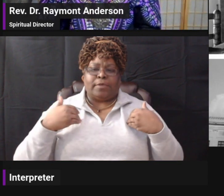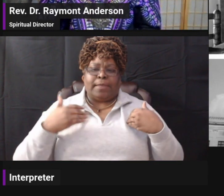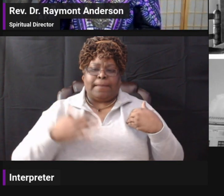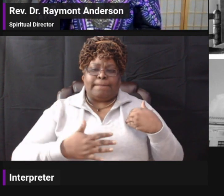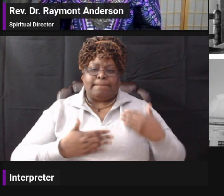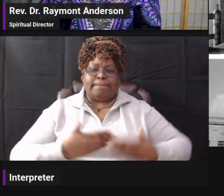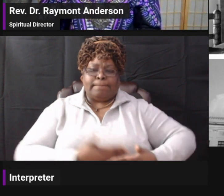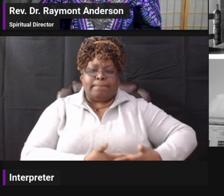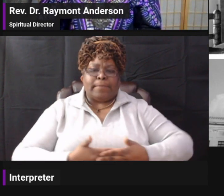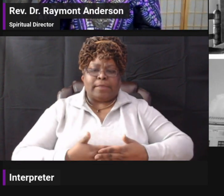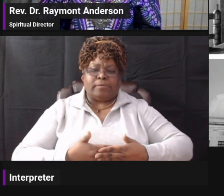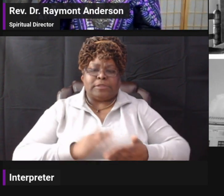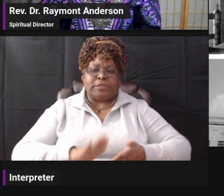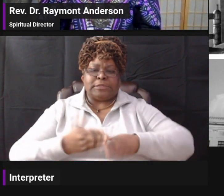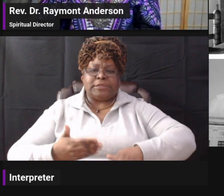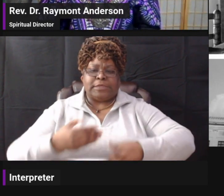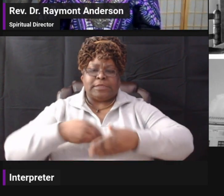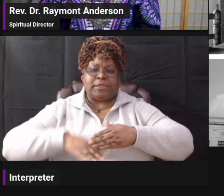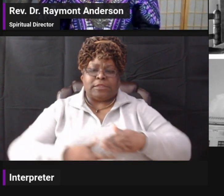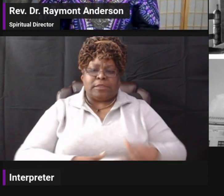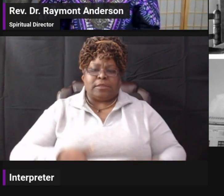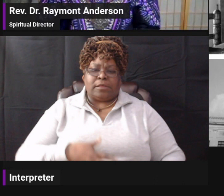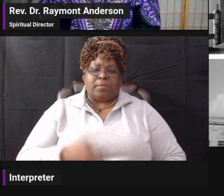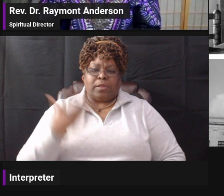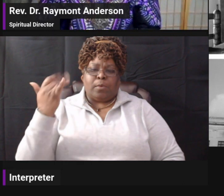have dead fetuses in their womb,